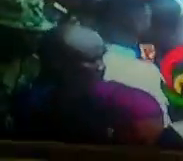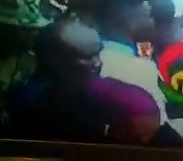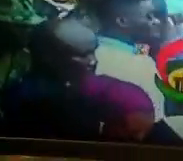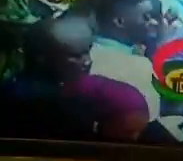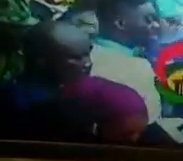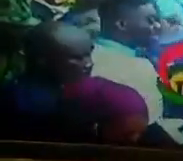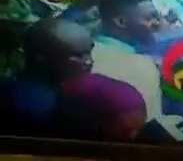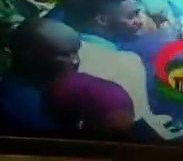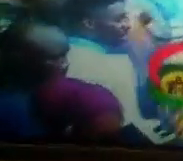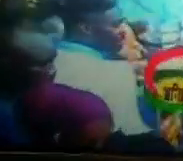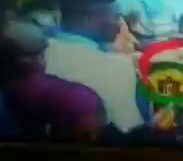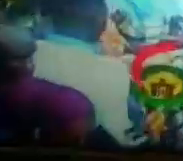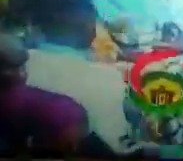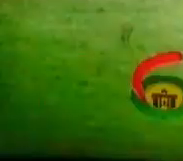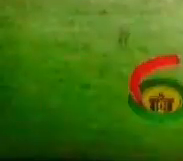know.